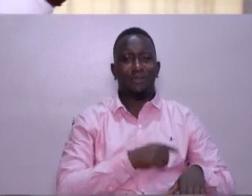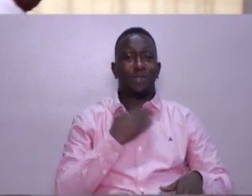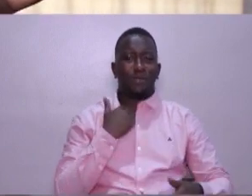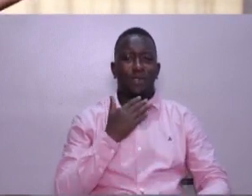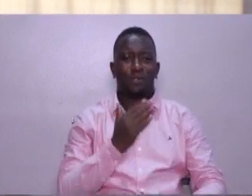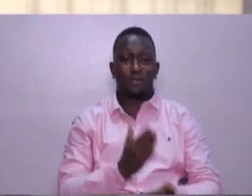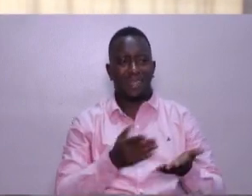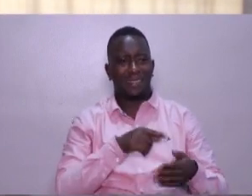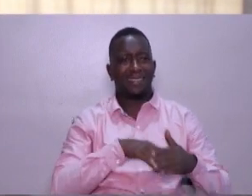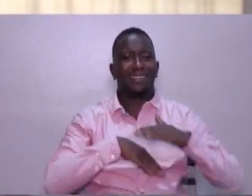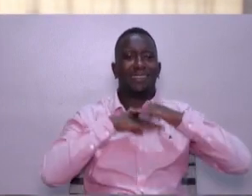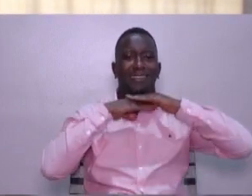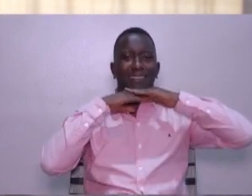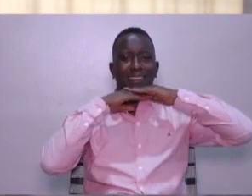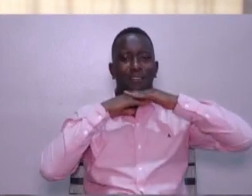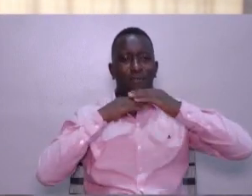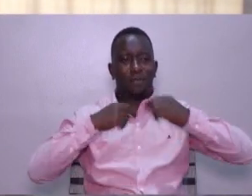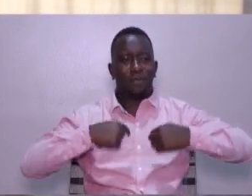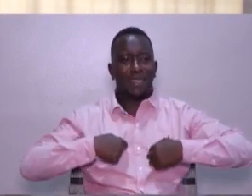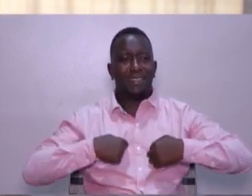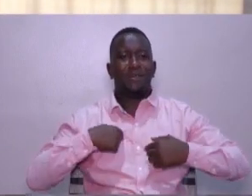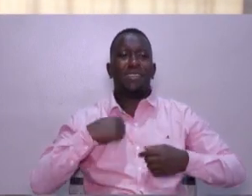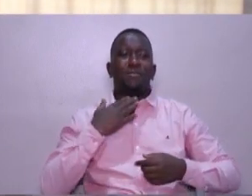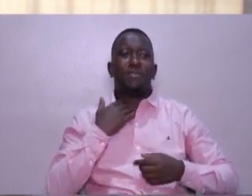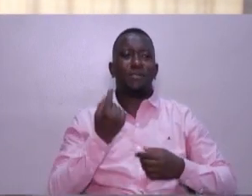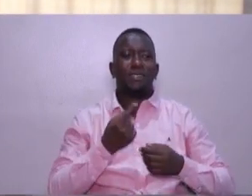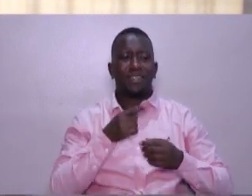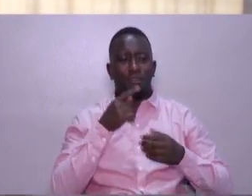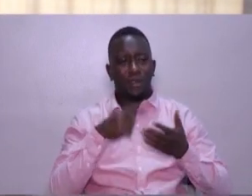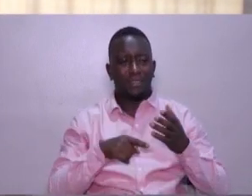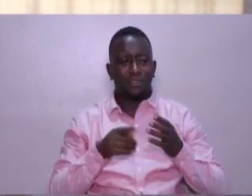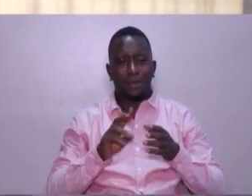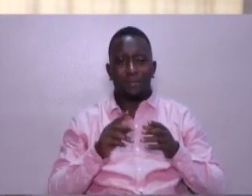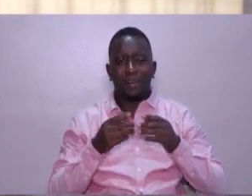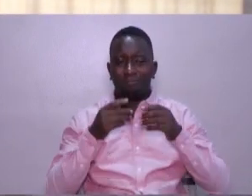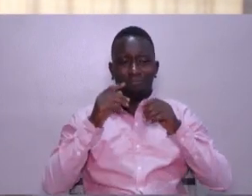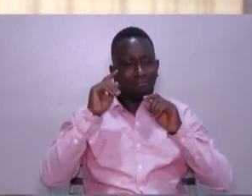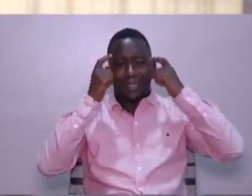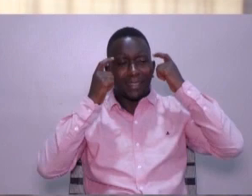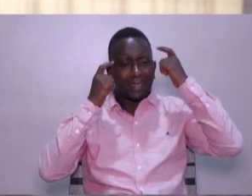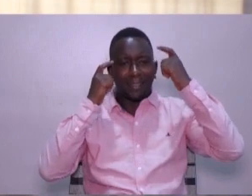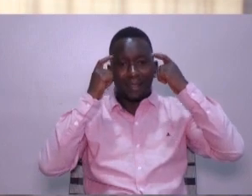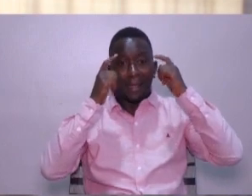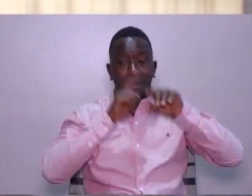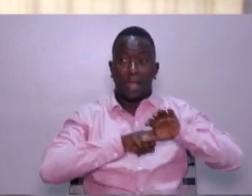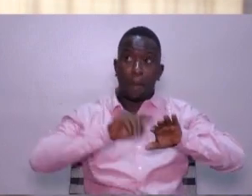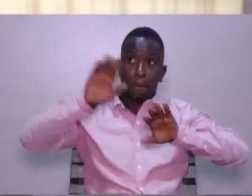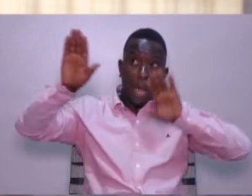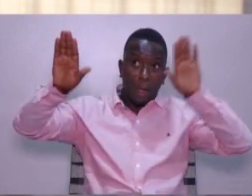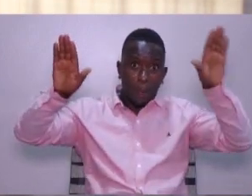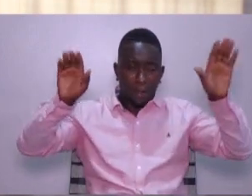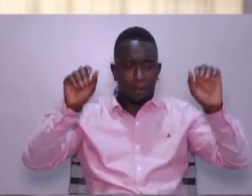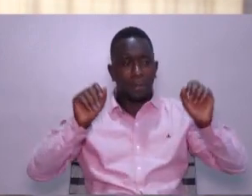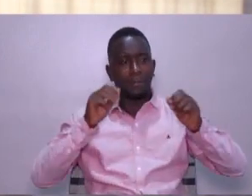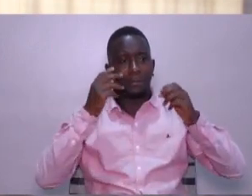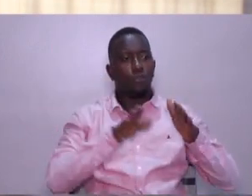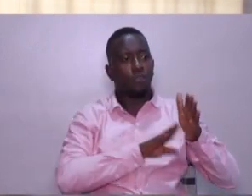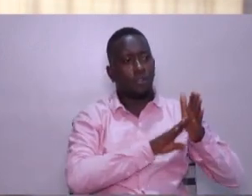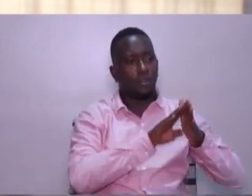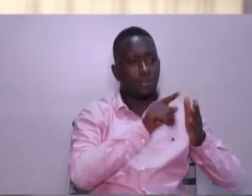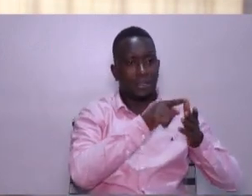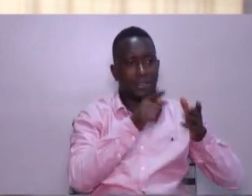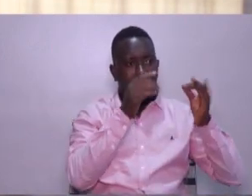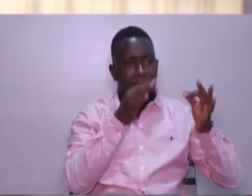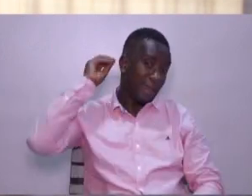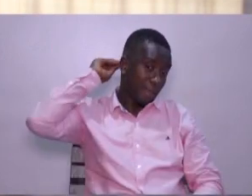is sufficient for me, just to tickle your mind so that when you go back to develop your course, these are the things you must have at the back of your mind.